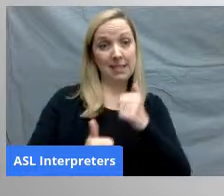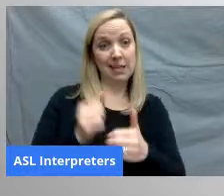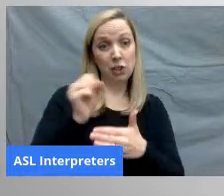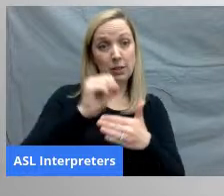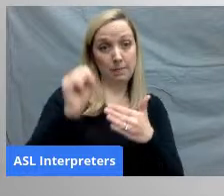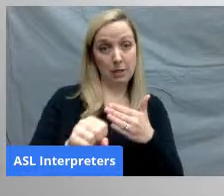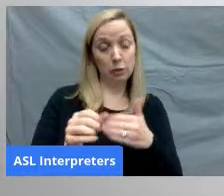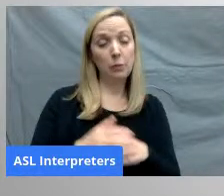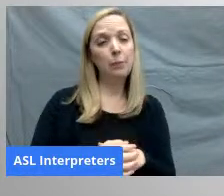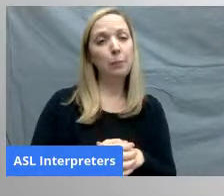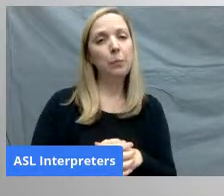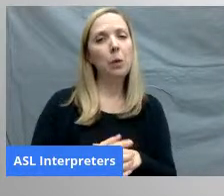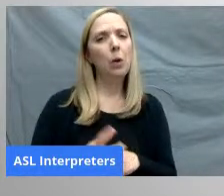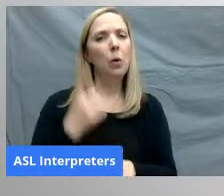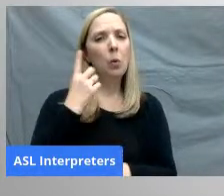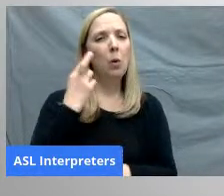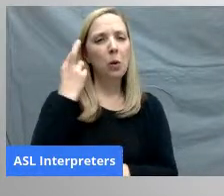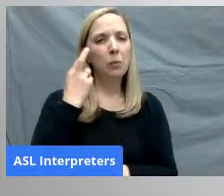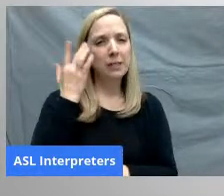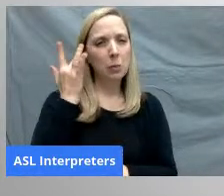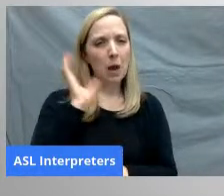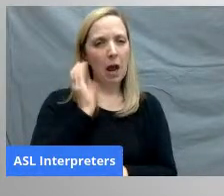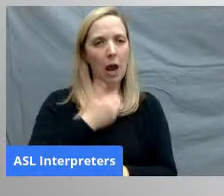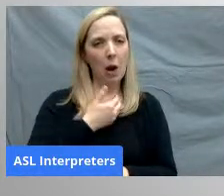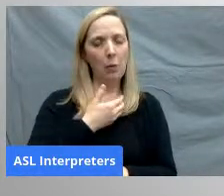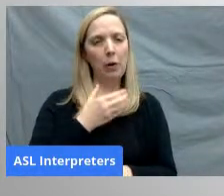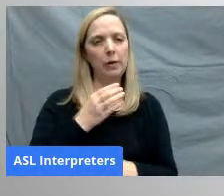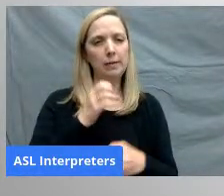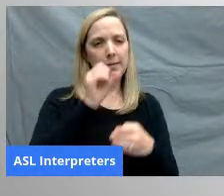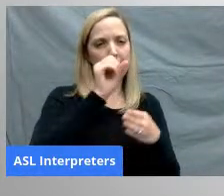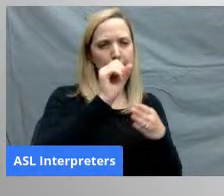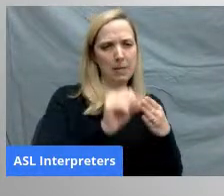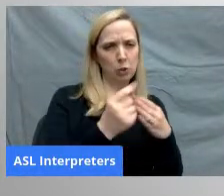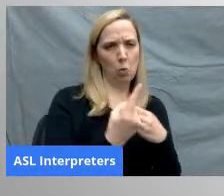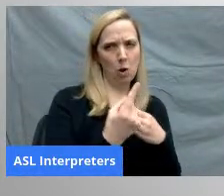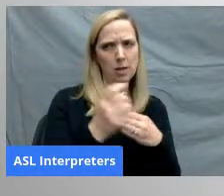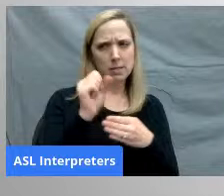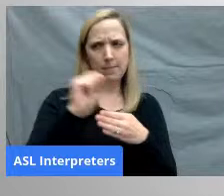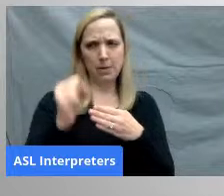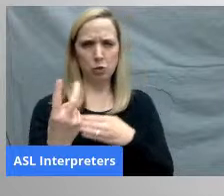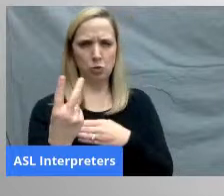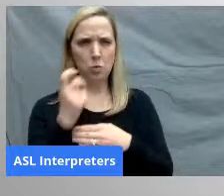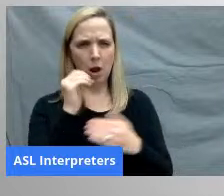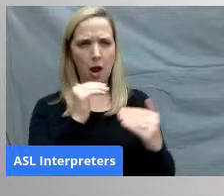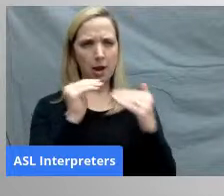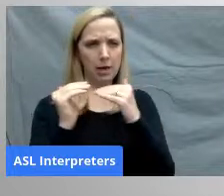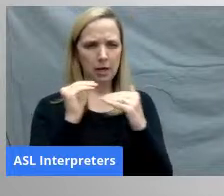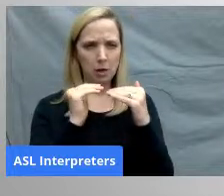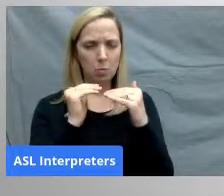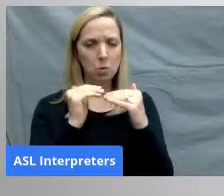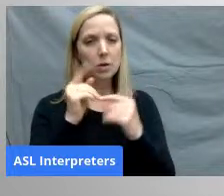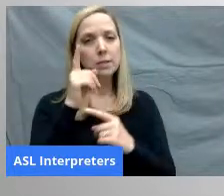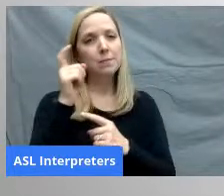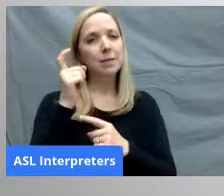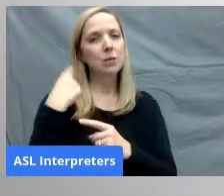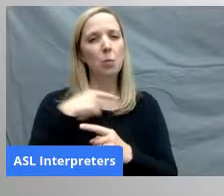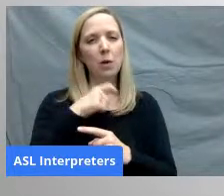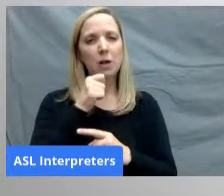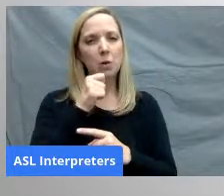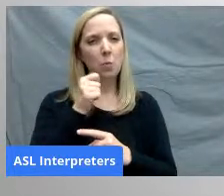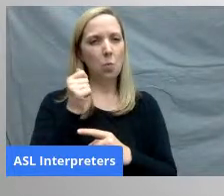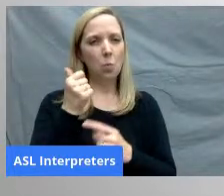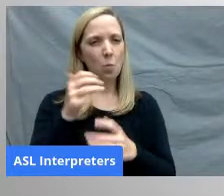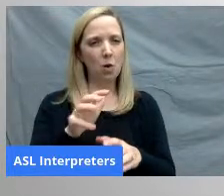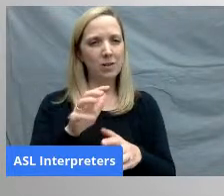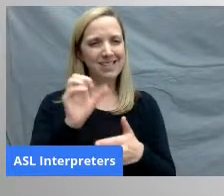reasons that we do have an unbalanced calendar is because we did not want to take second semester into January, because we are